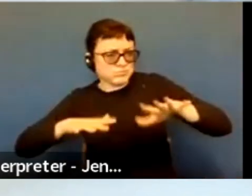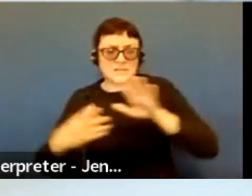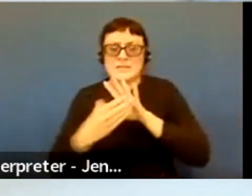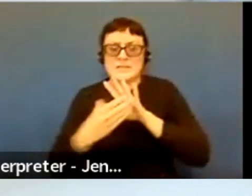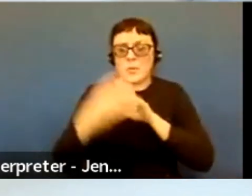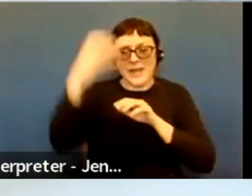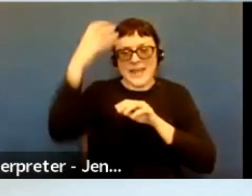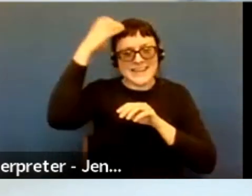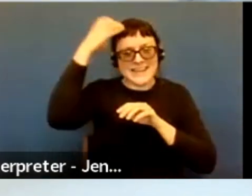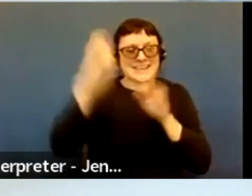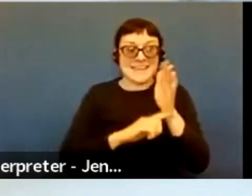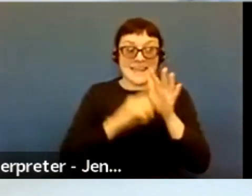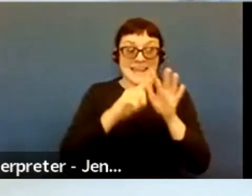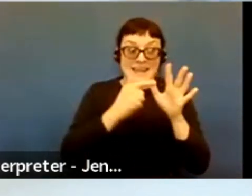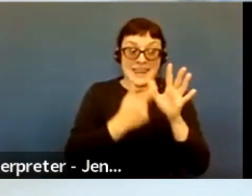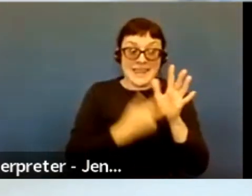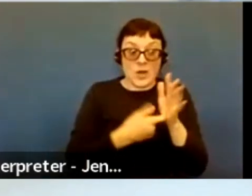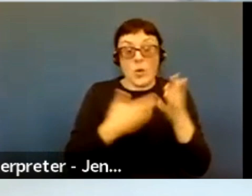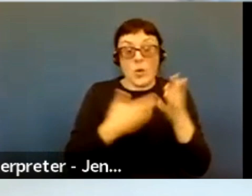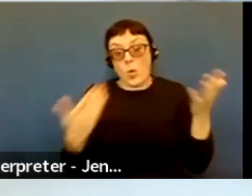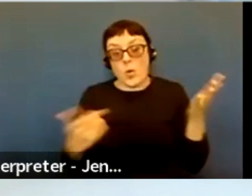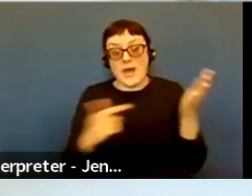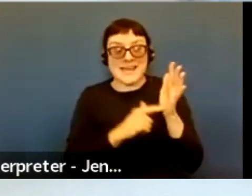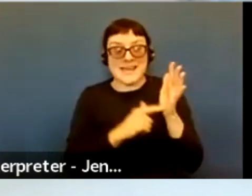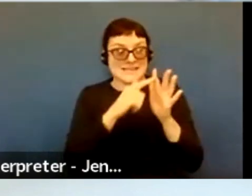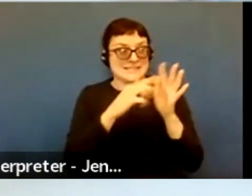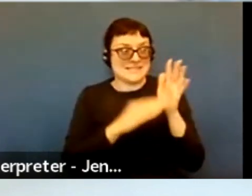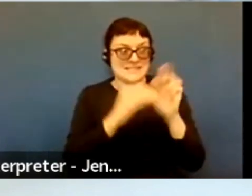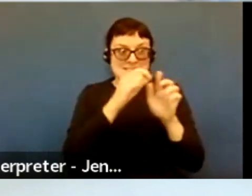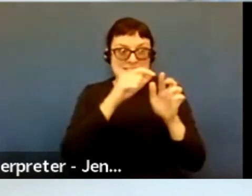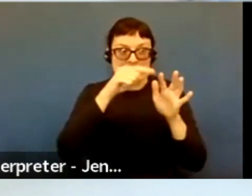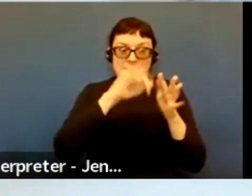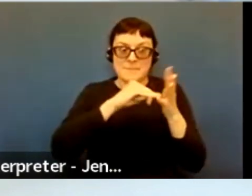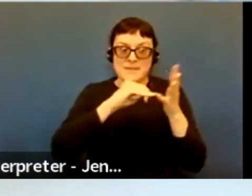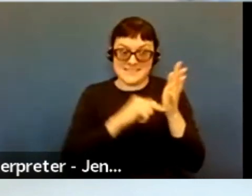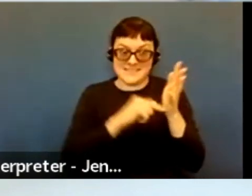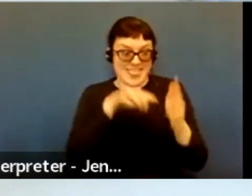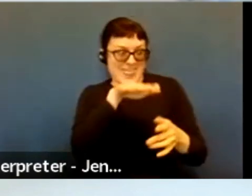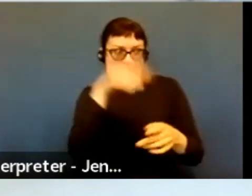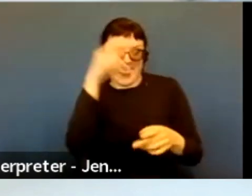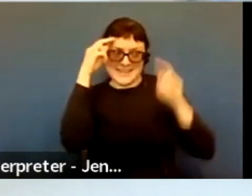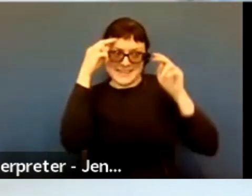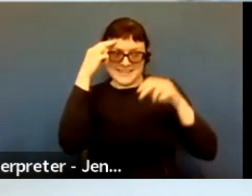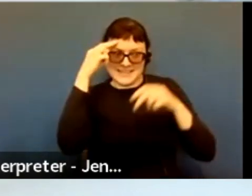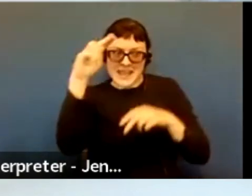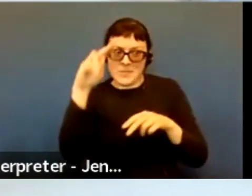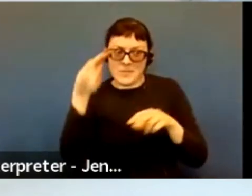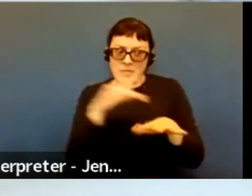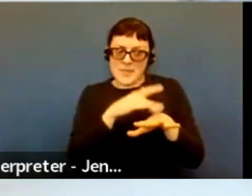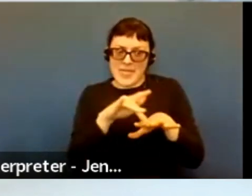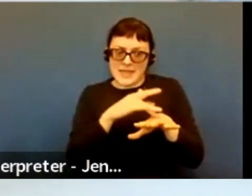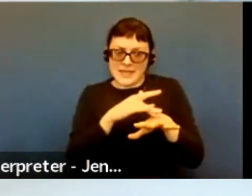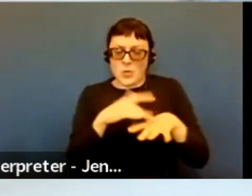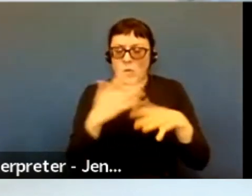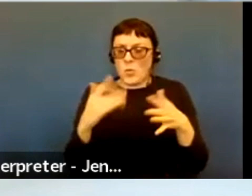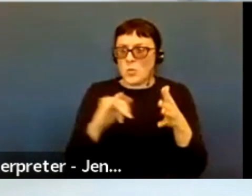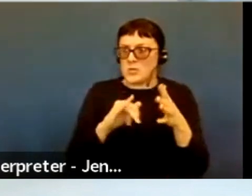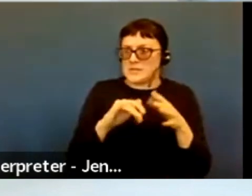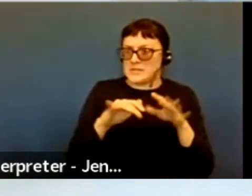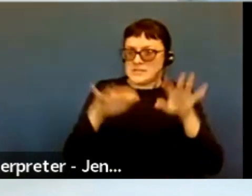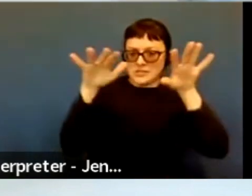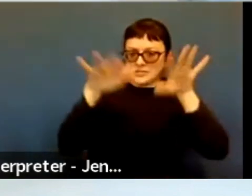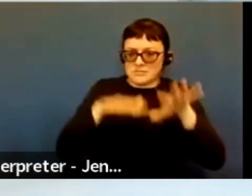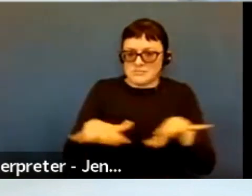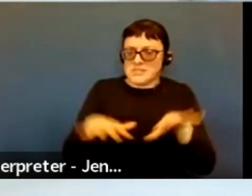Lear particularly, obviously the tempest, I mean, it's called the tempest, but the storms